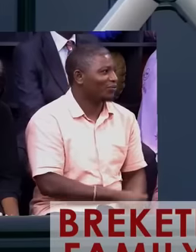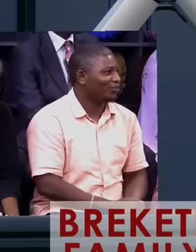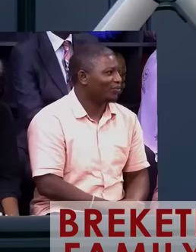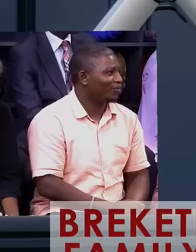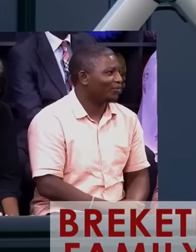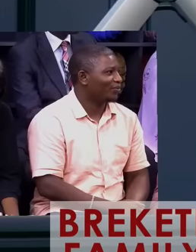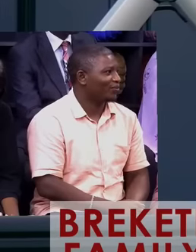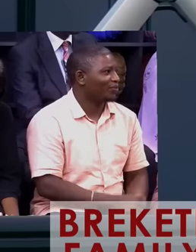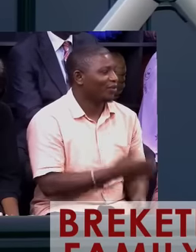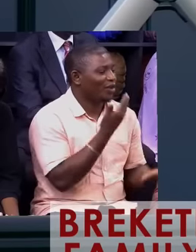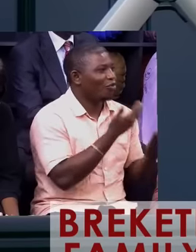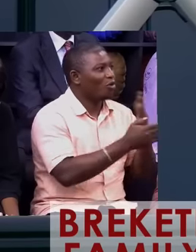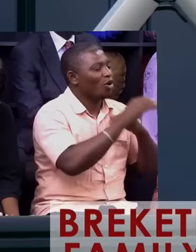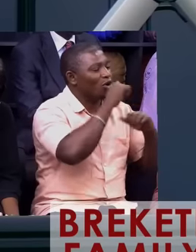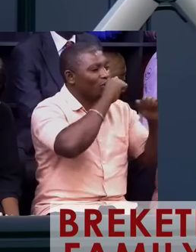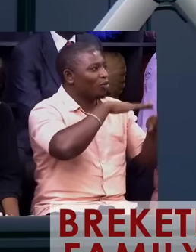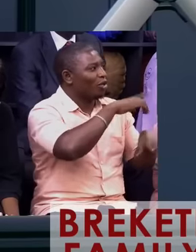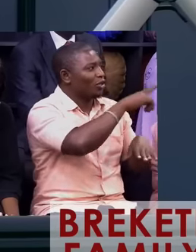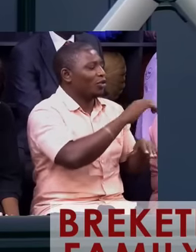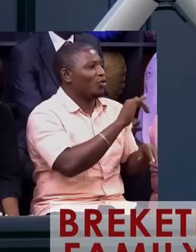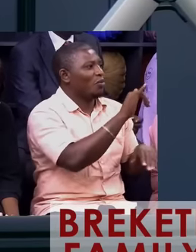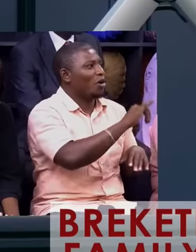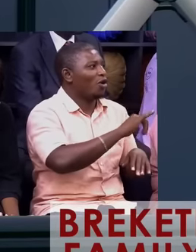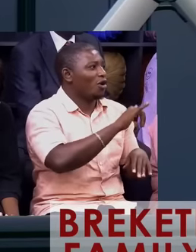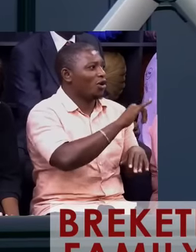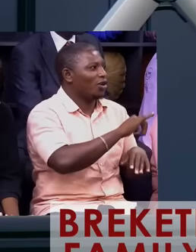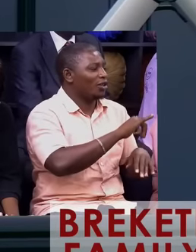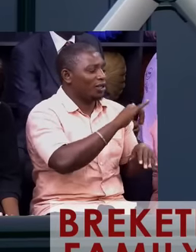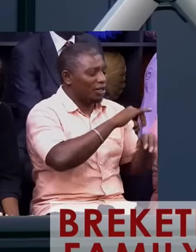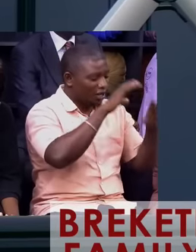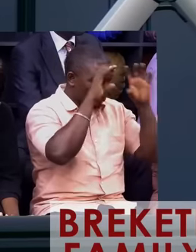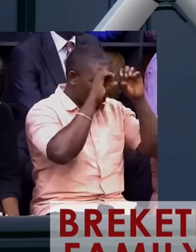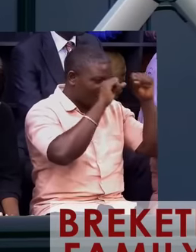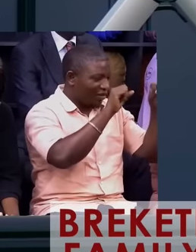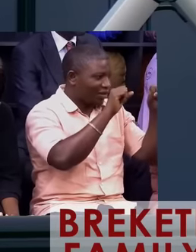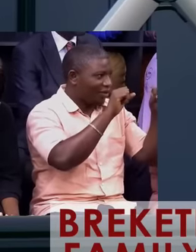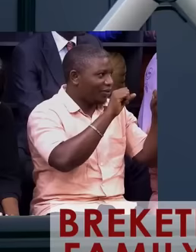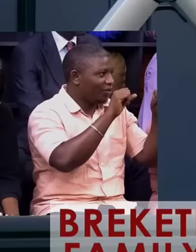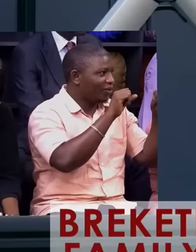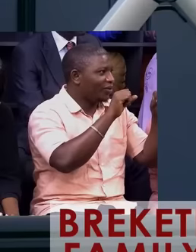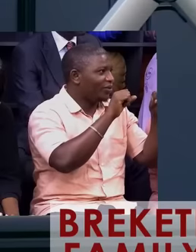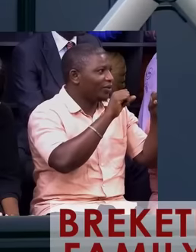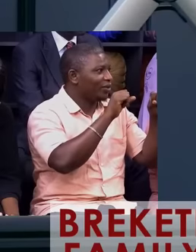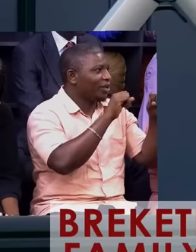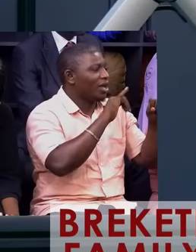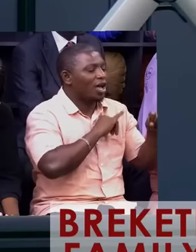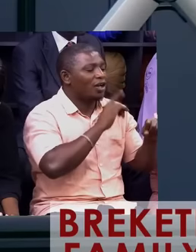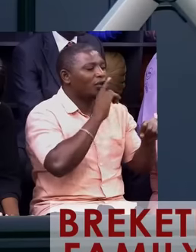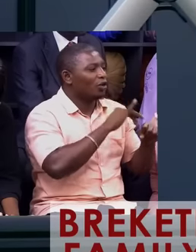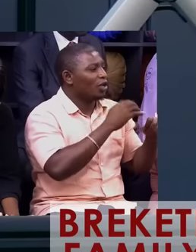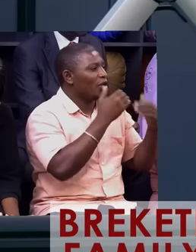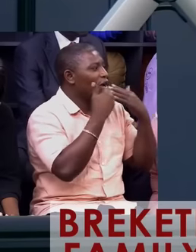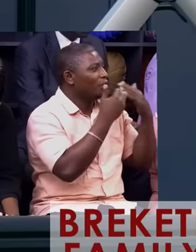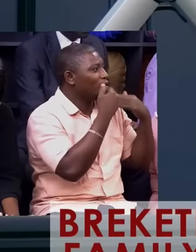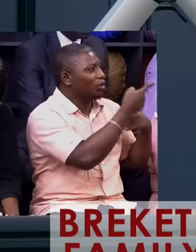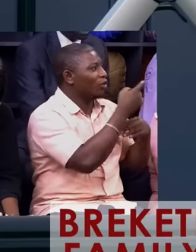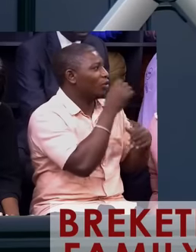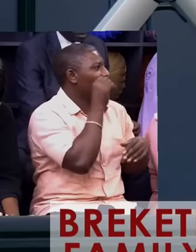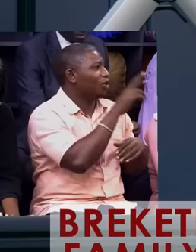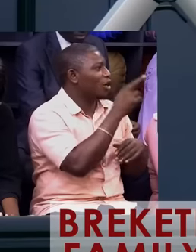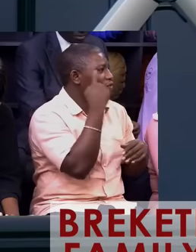okay God bless you my ordinary president amen and you too sir H I really appreciate you sir for